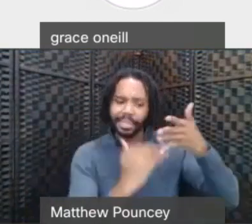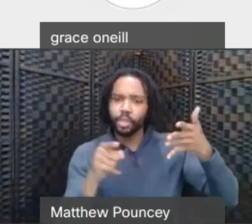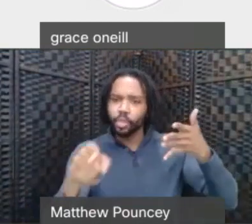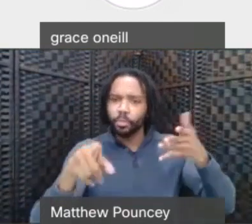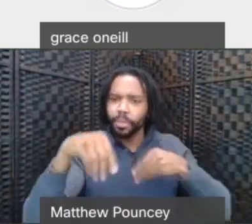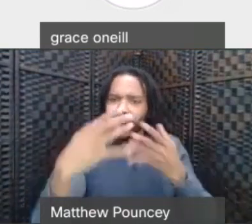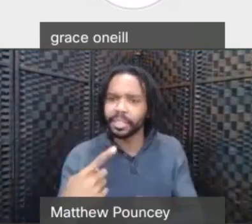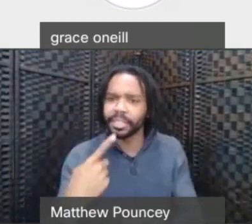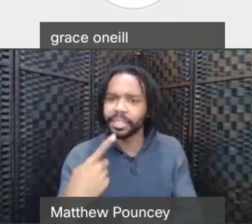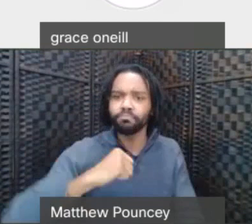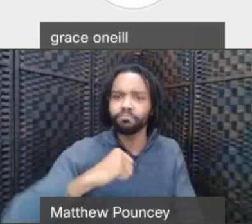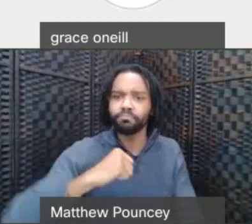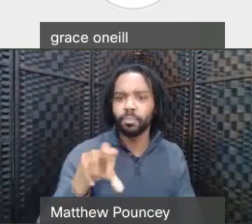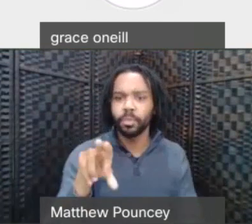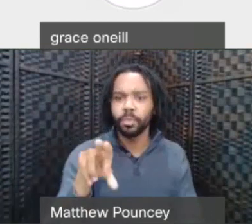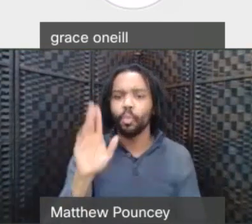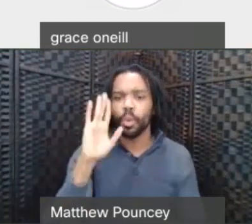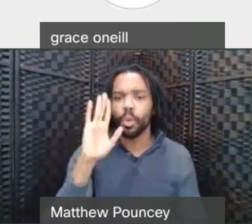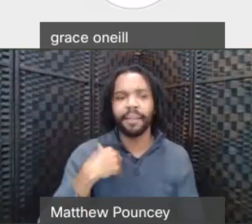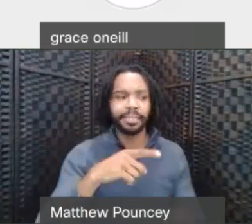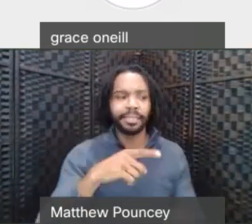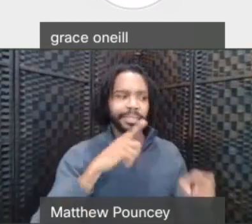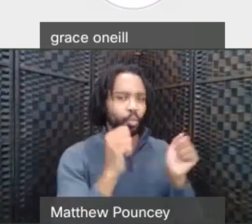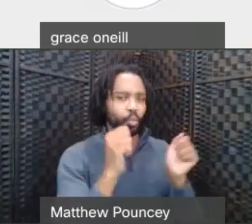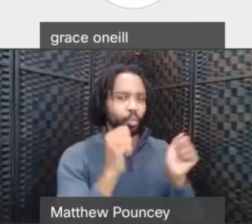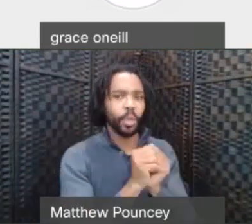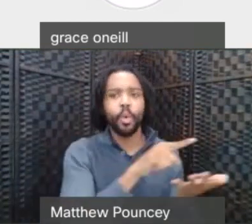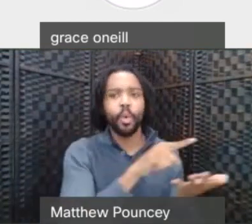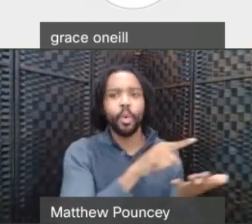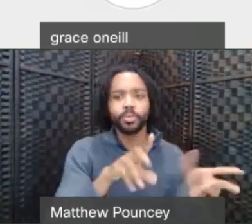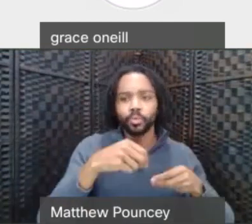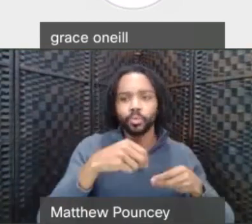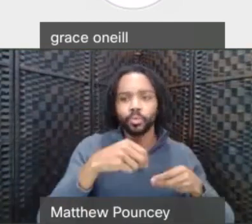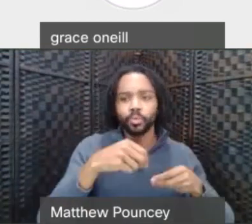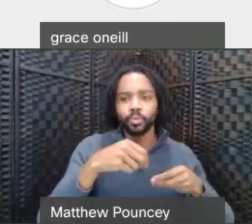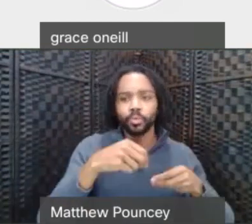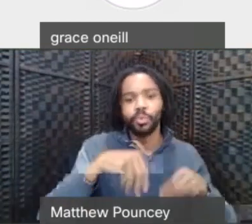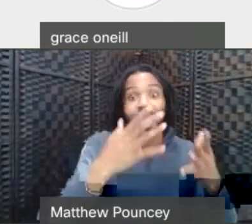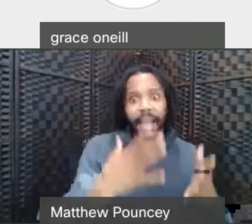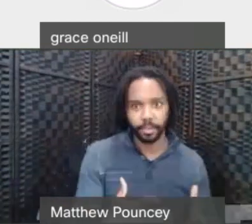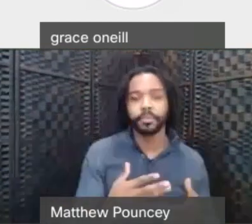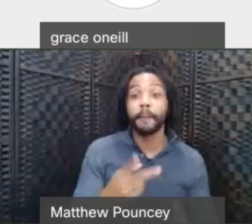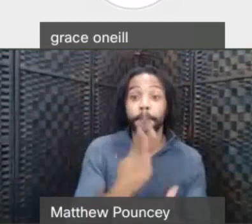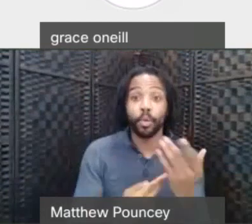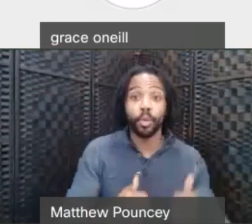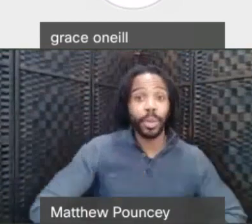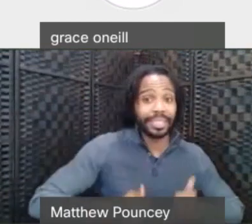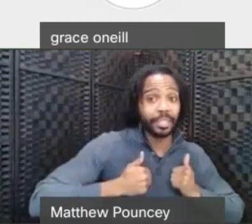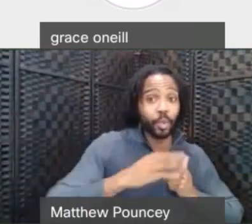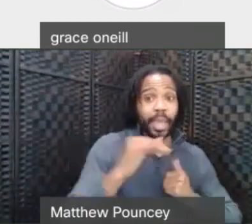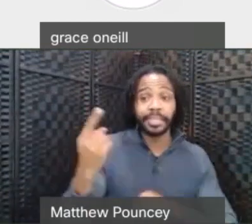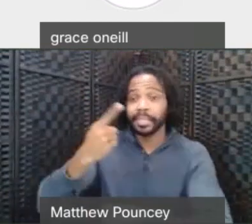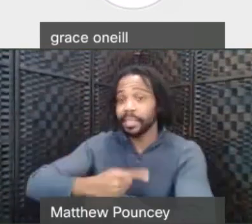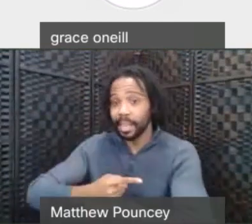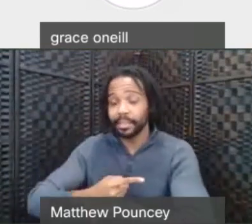a discussion with the residential providers and the day providers about this topic. But if the residential providers